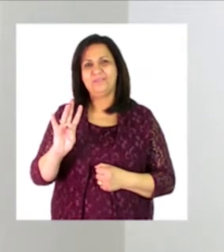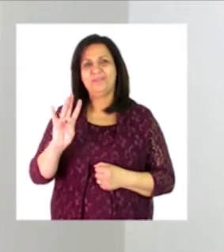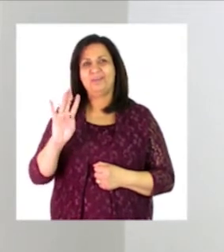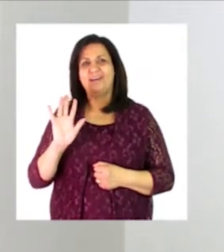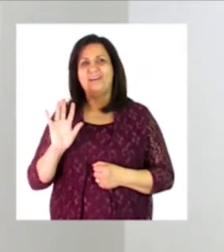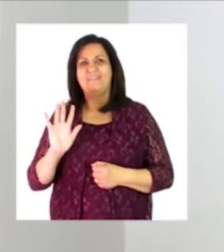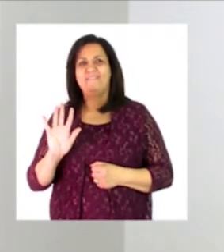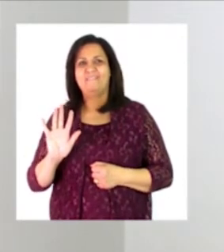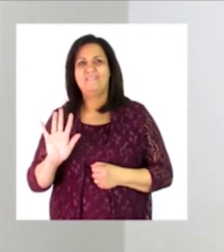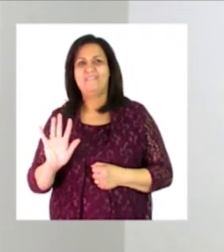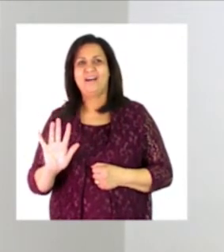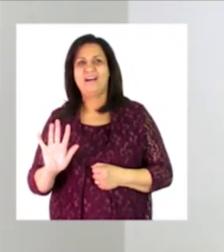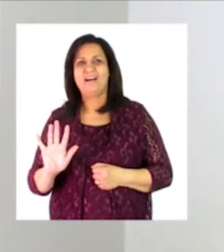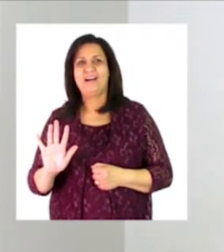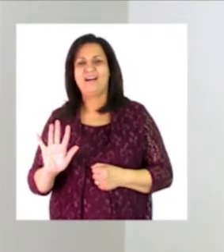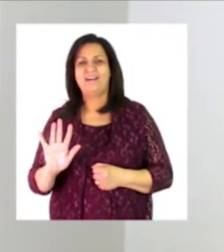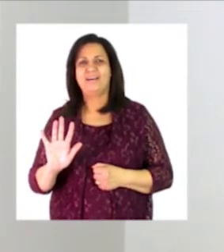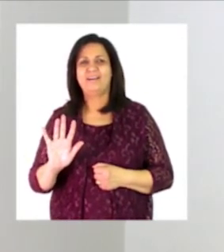4,